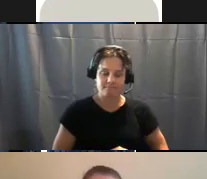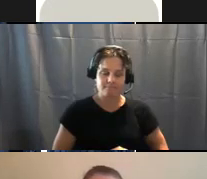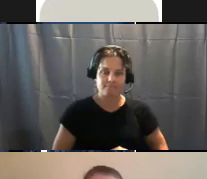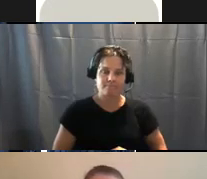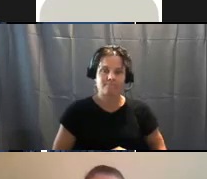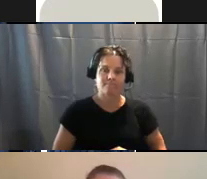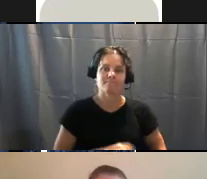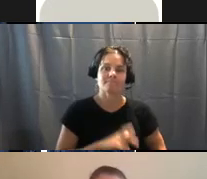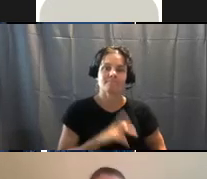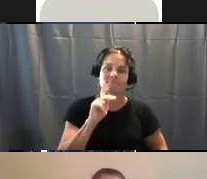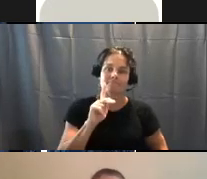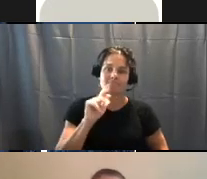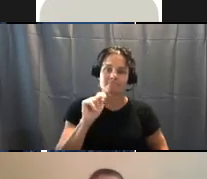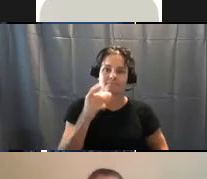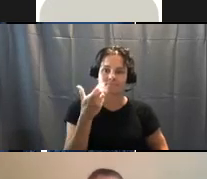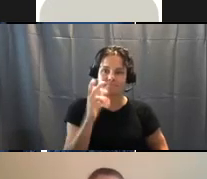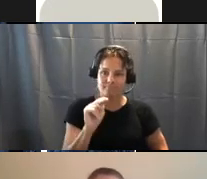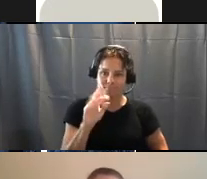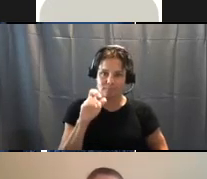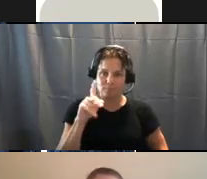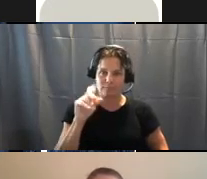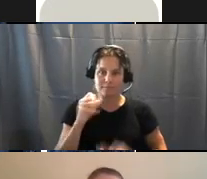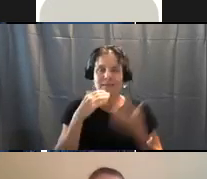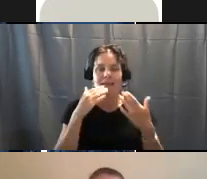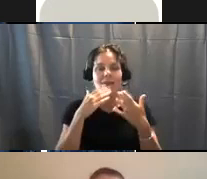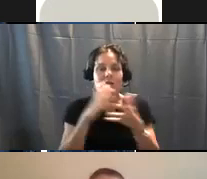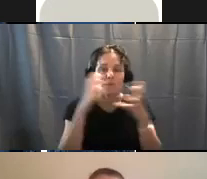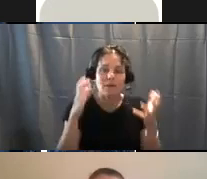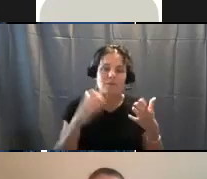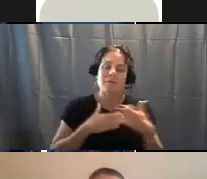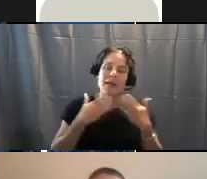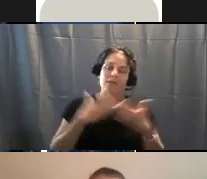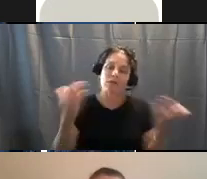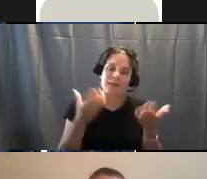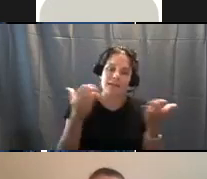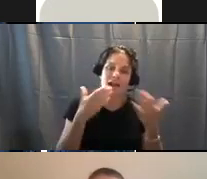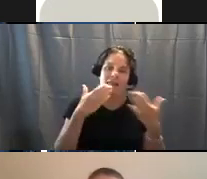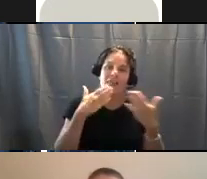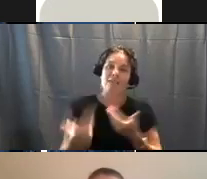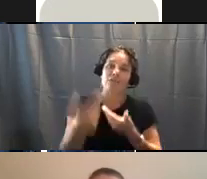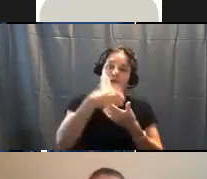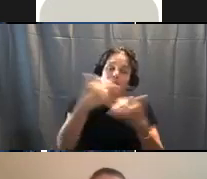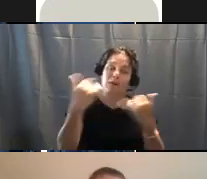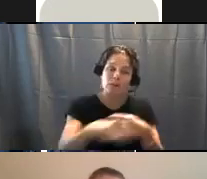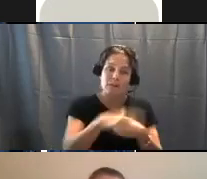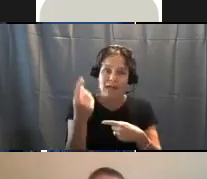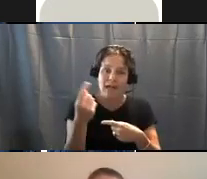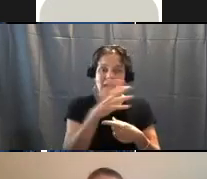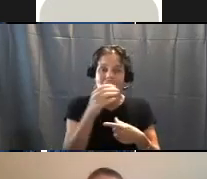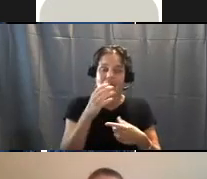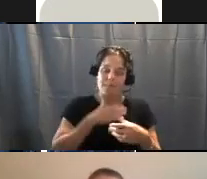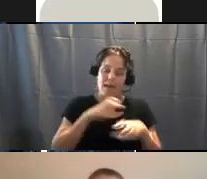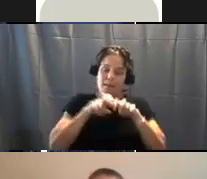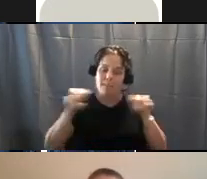Okay, thank you so much. I'm happy to be here. I want to say thank you to everyone who's joining us today, as well as my fellow